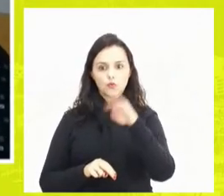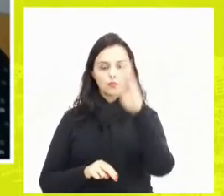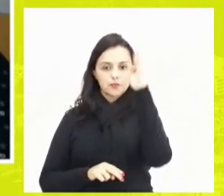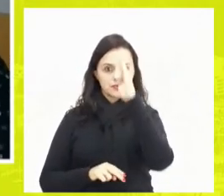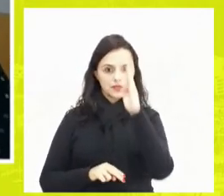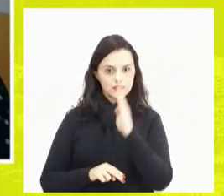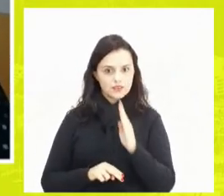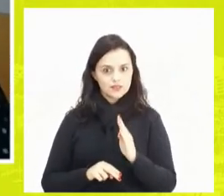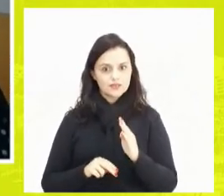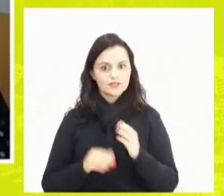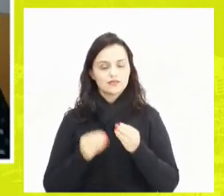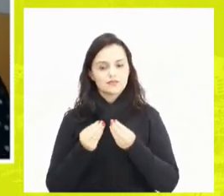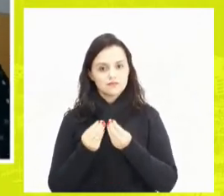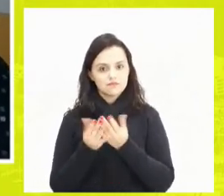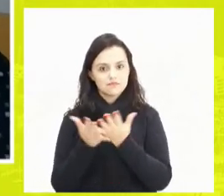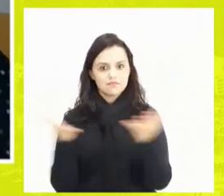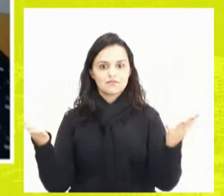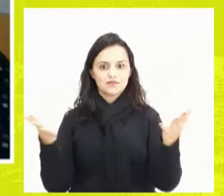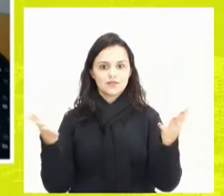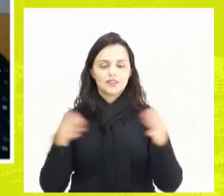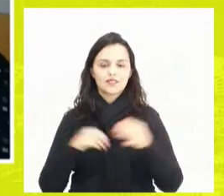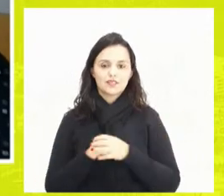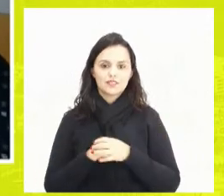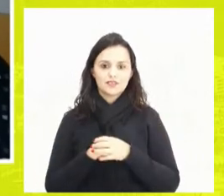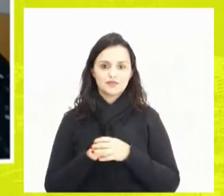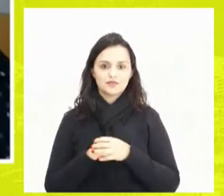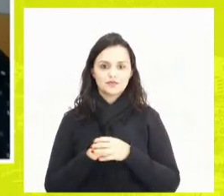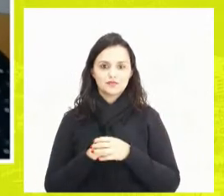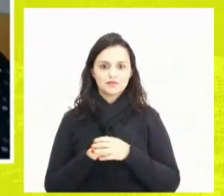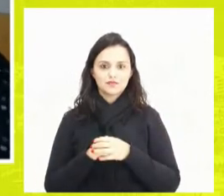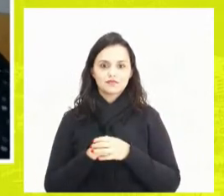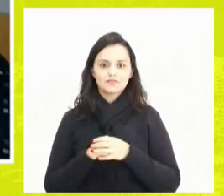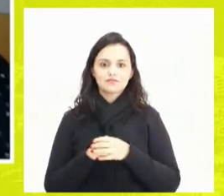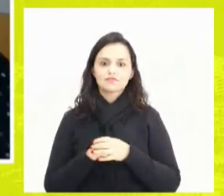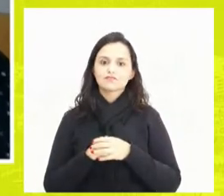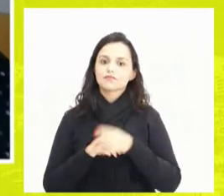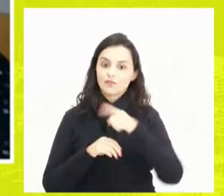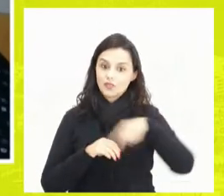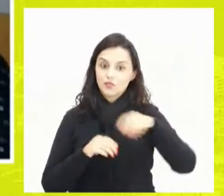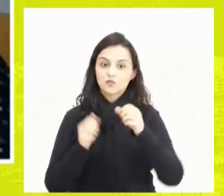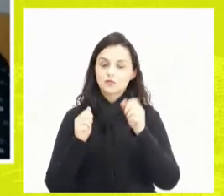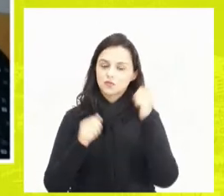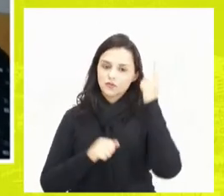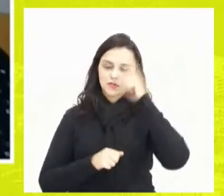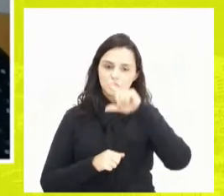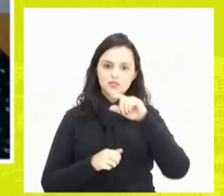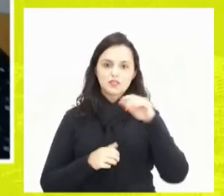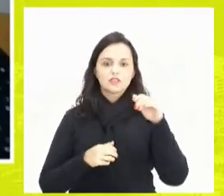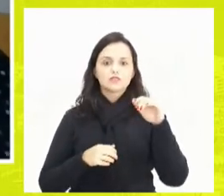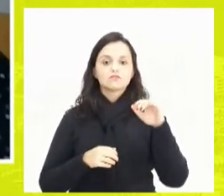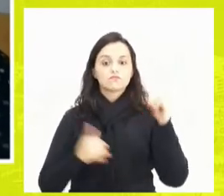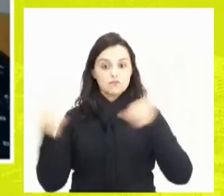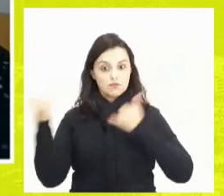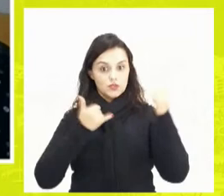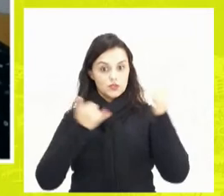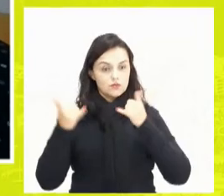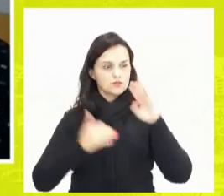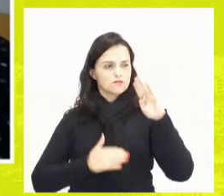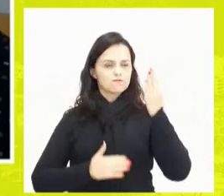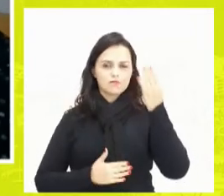it comment do whatever you think is necessary for us to be able to build the fight against